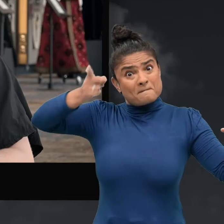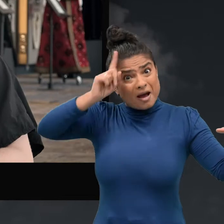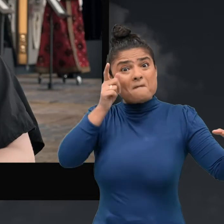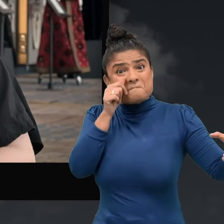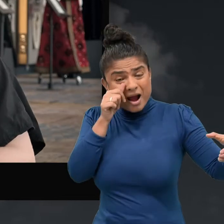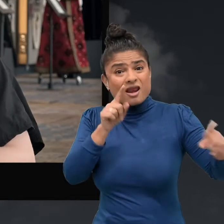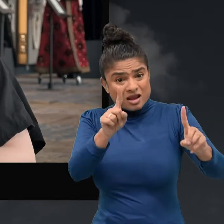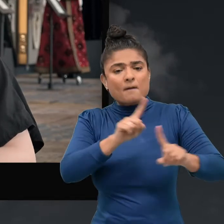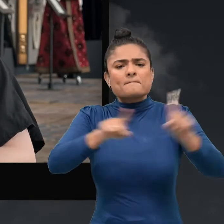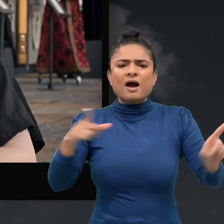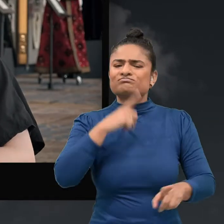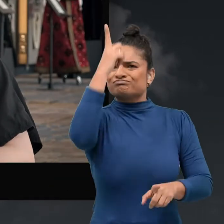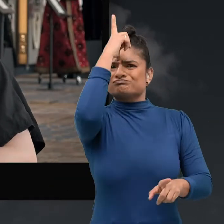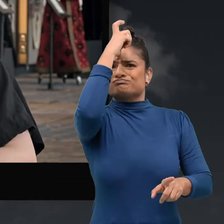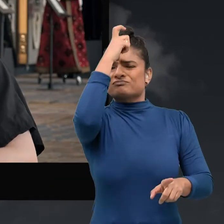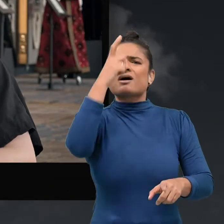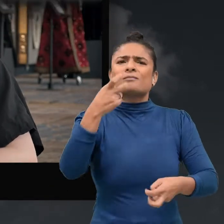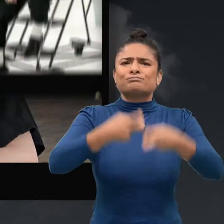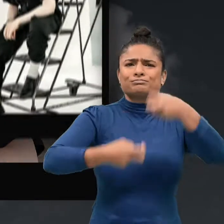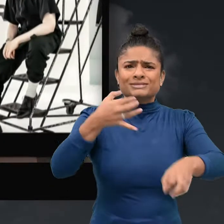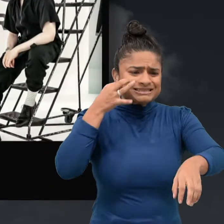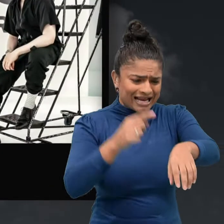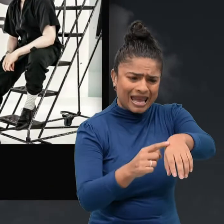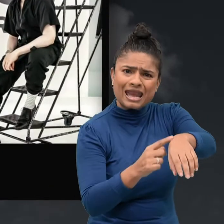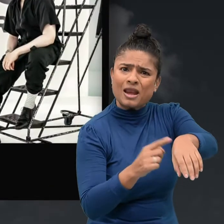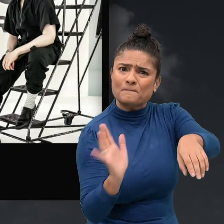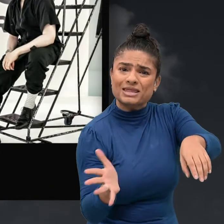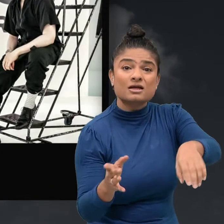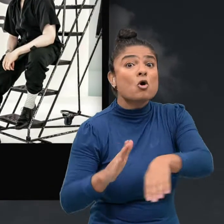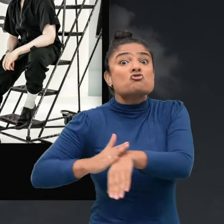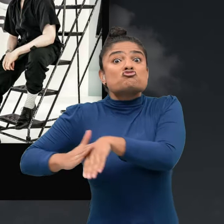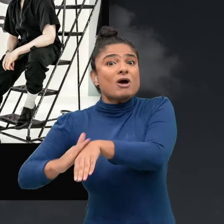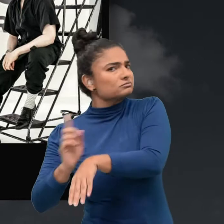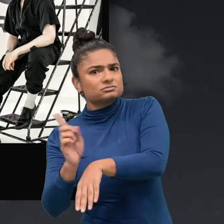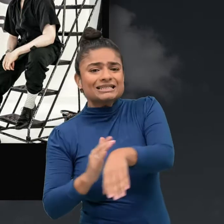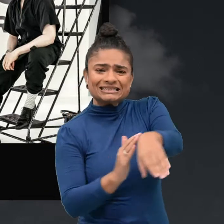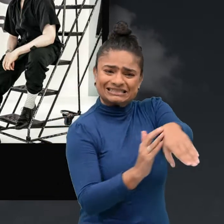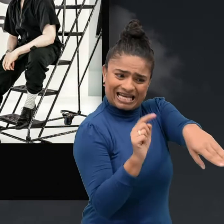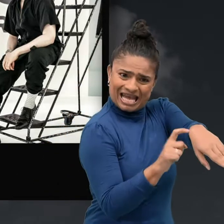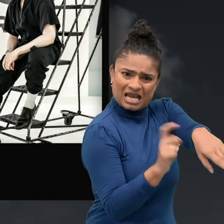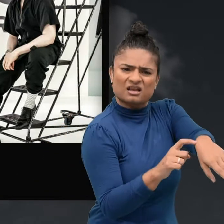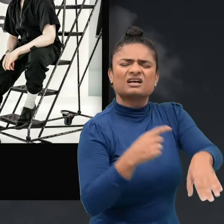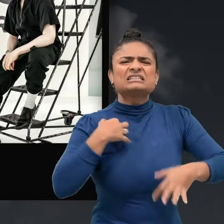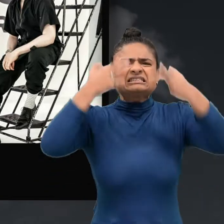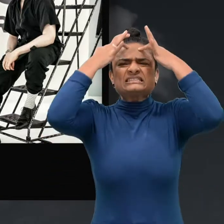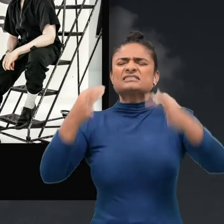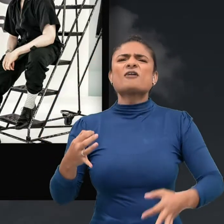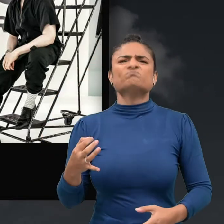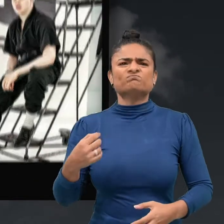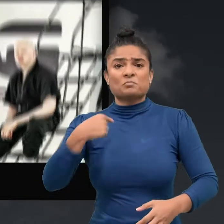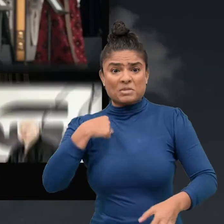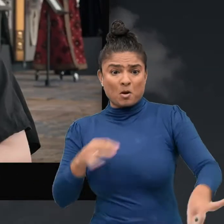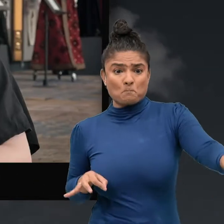man, you have albinism. It's a skin condition, not a race. I've decided to use my platform to educate people about